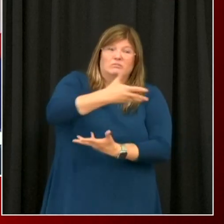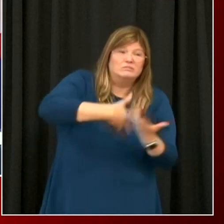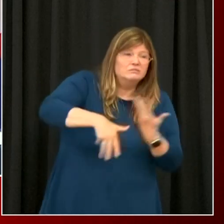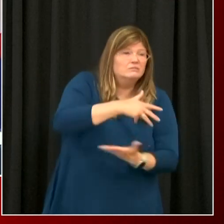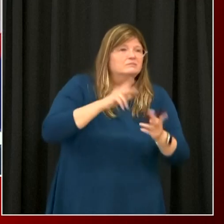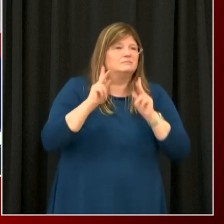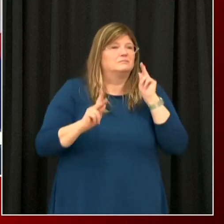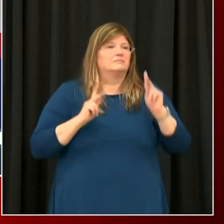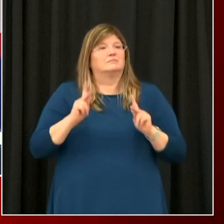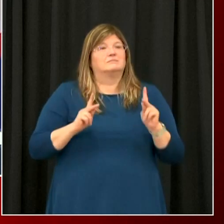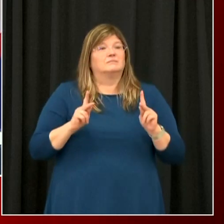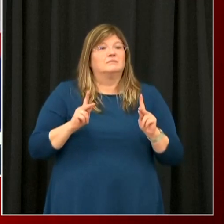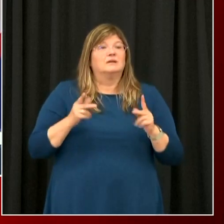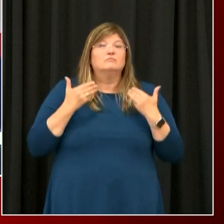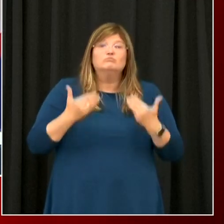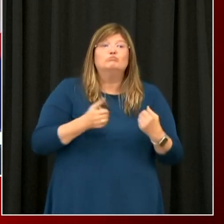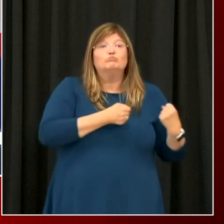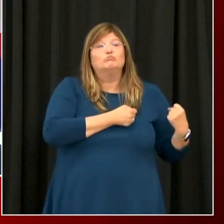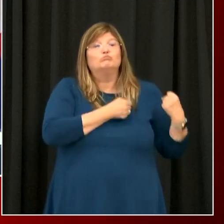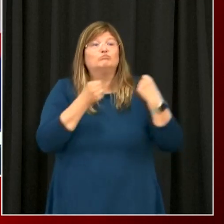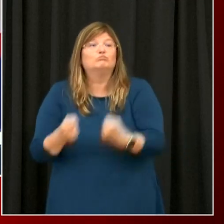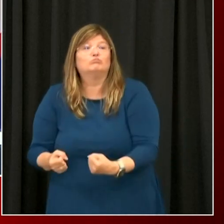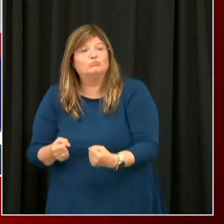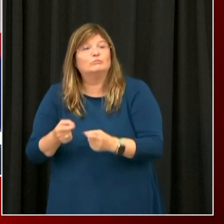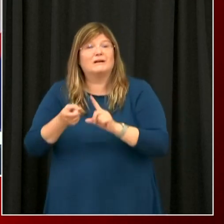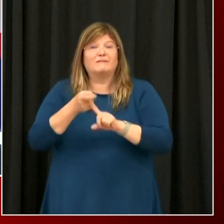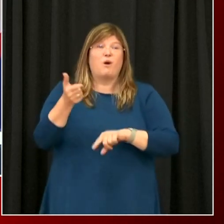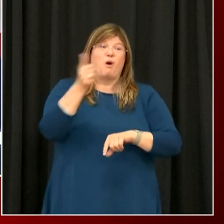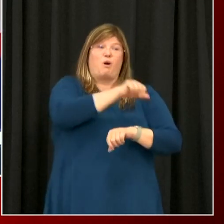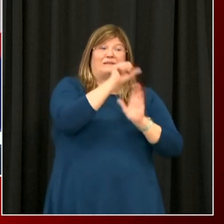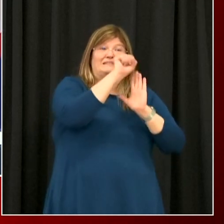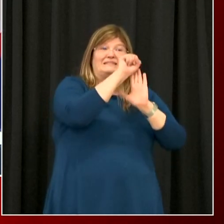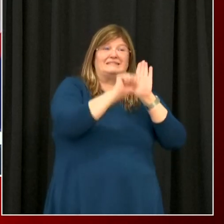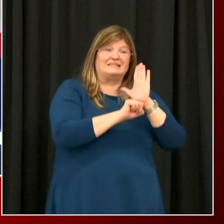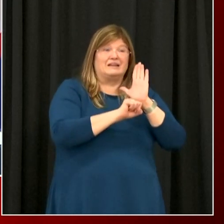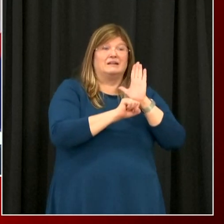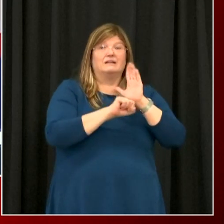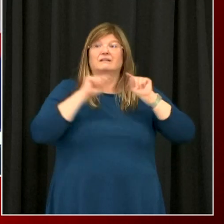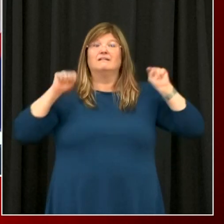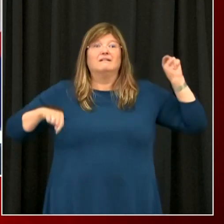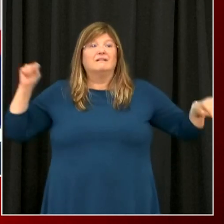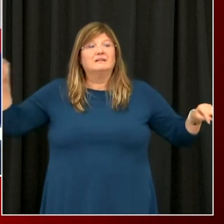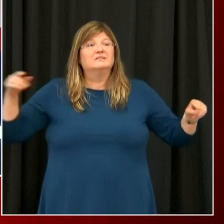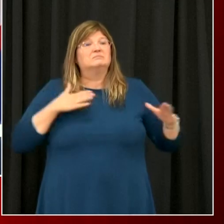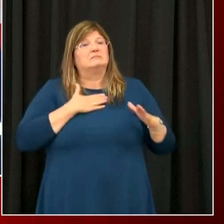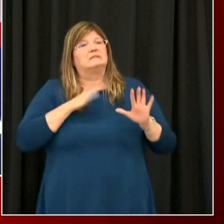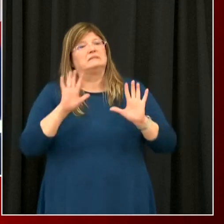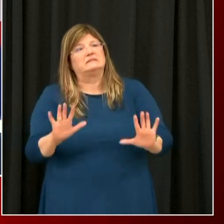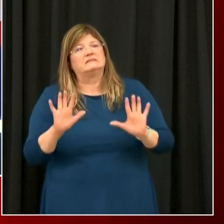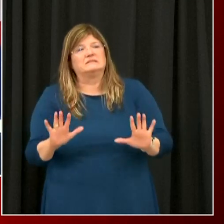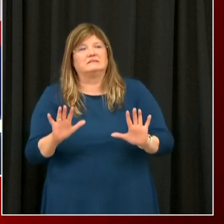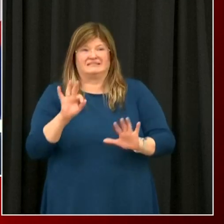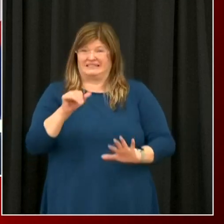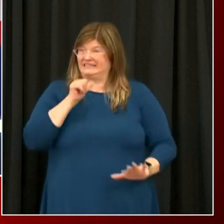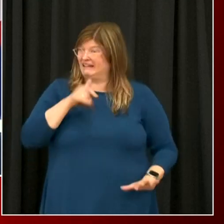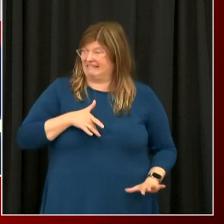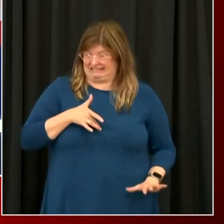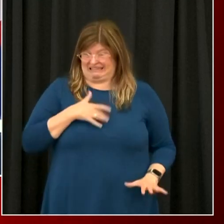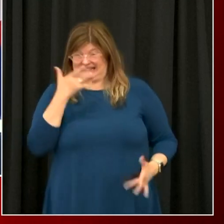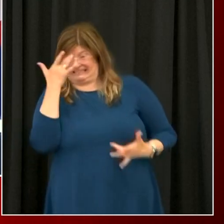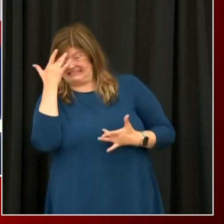traveling here from other states, that they think twice about coming to DC. If they're feeling sick, if they don't feel like